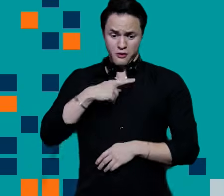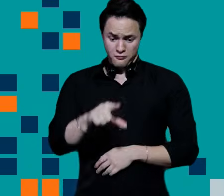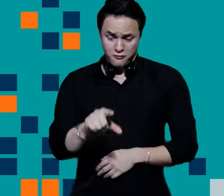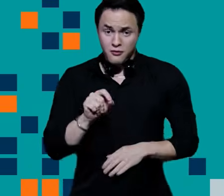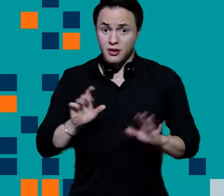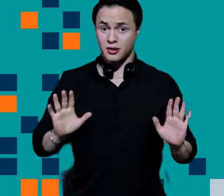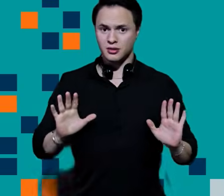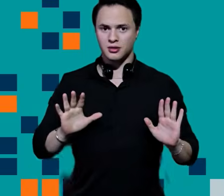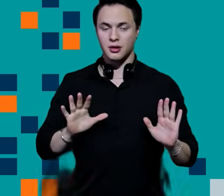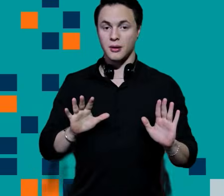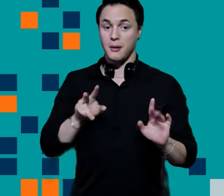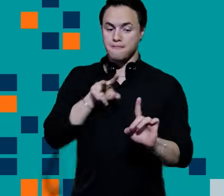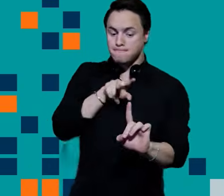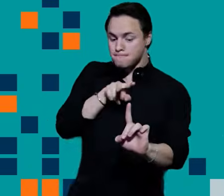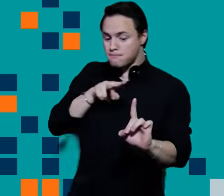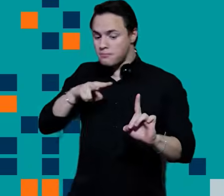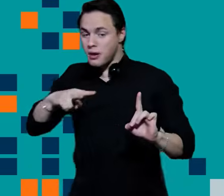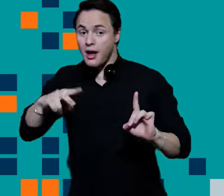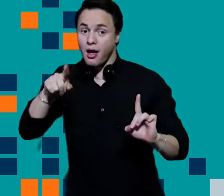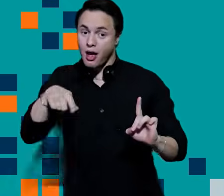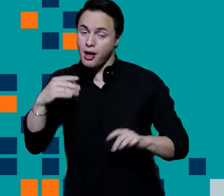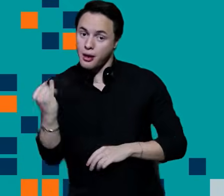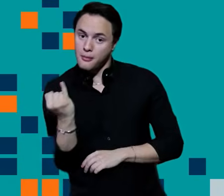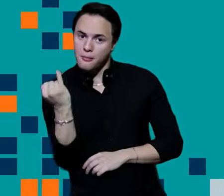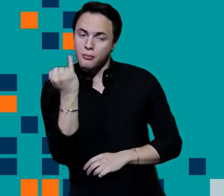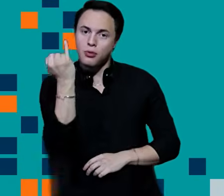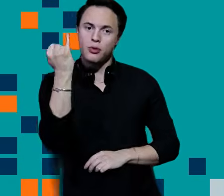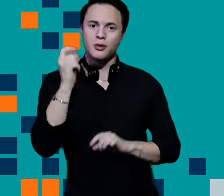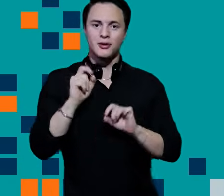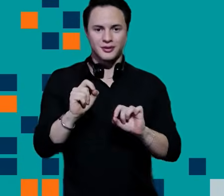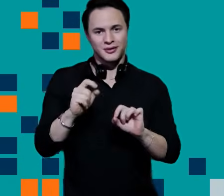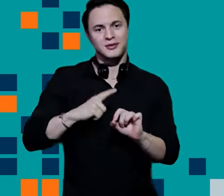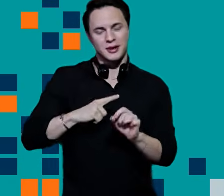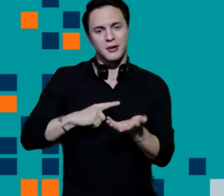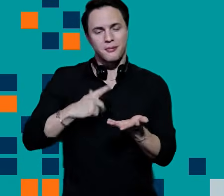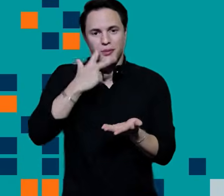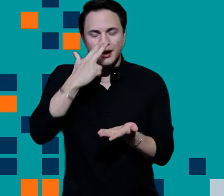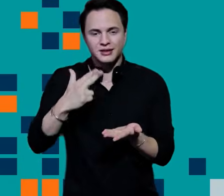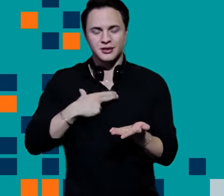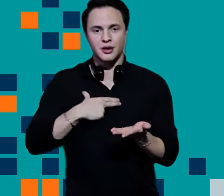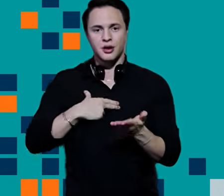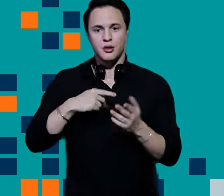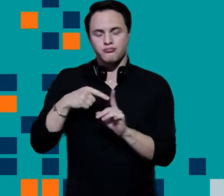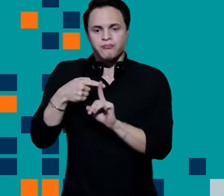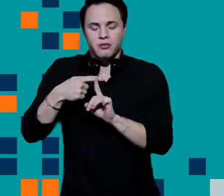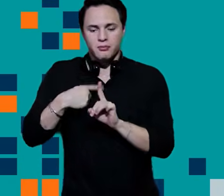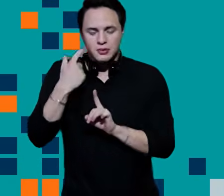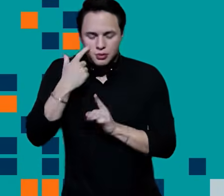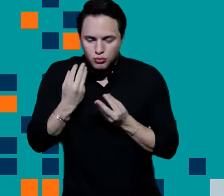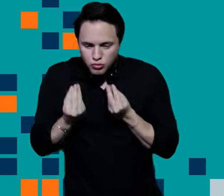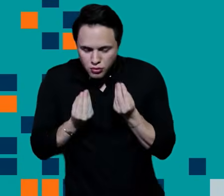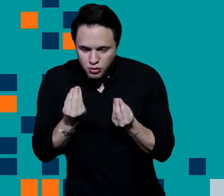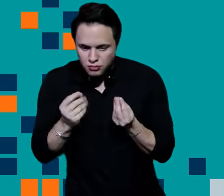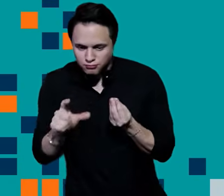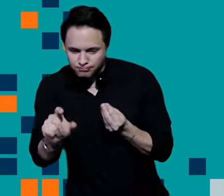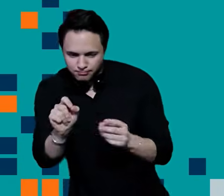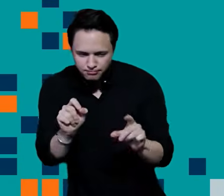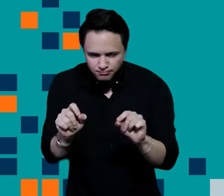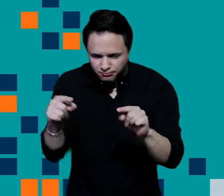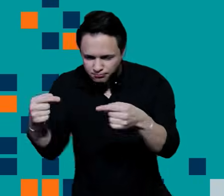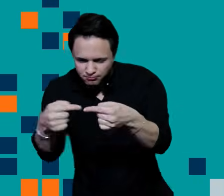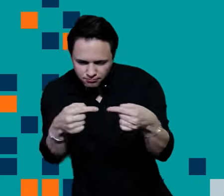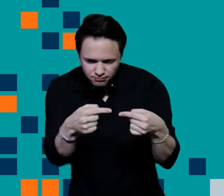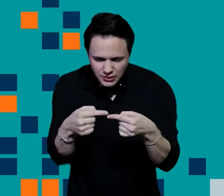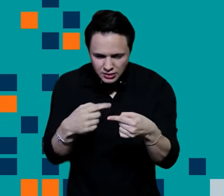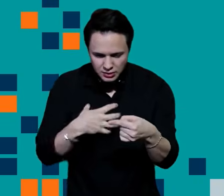the other side isn't important, but the problem is often the environments that we create stimulate the